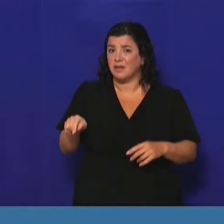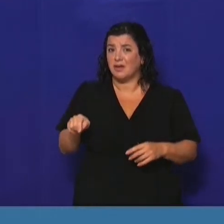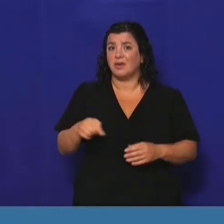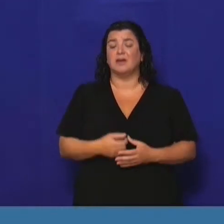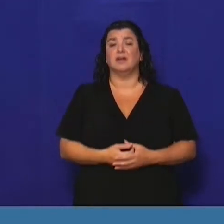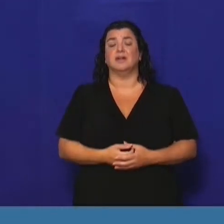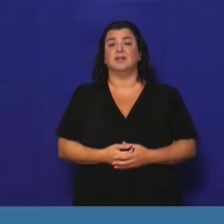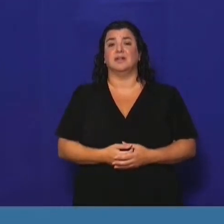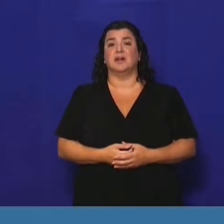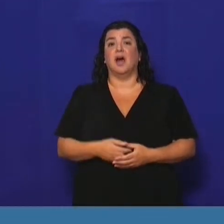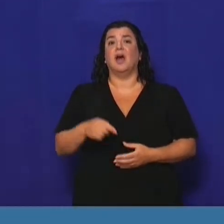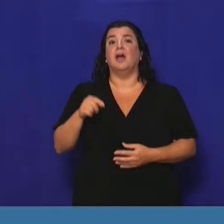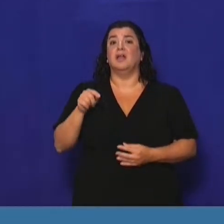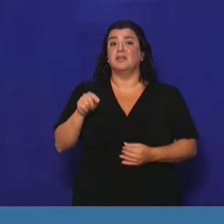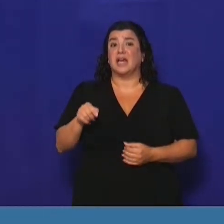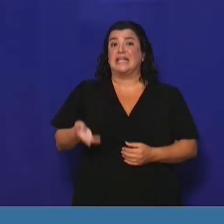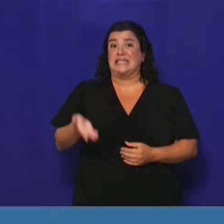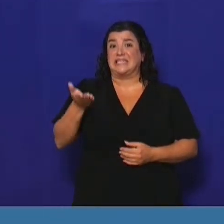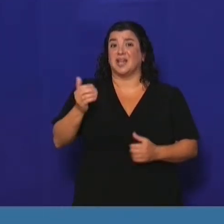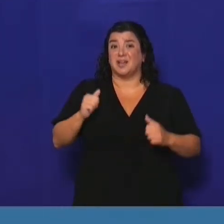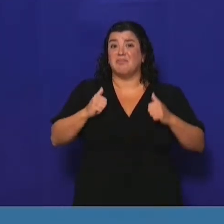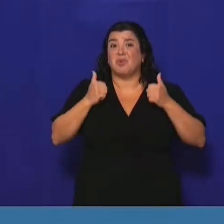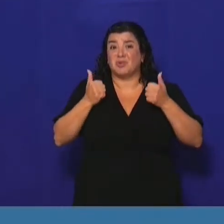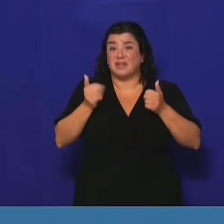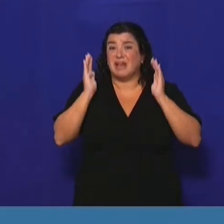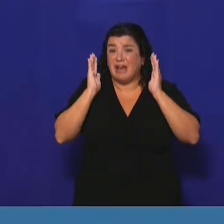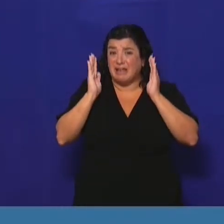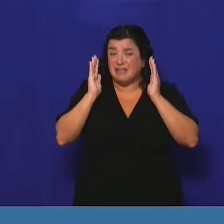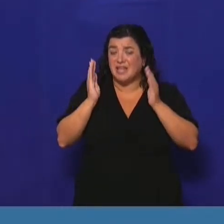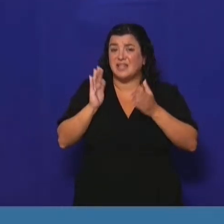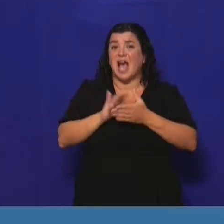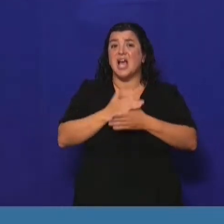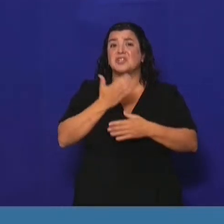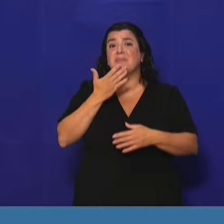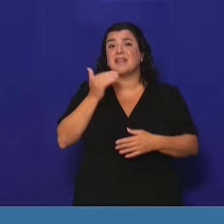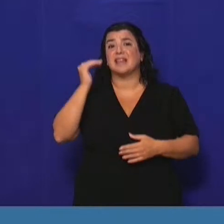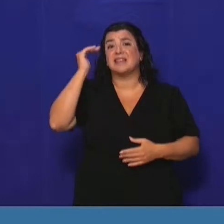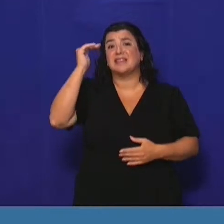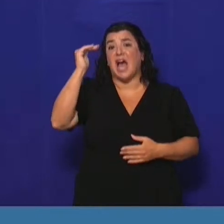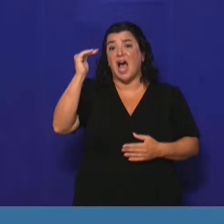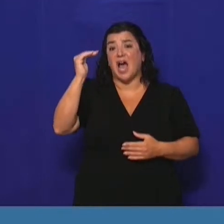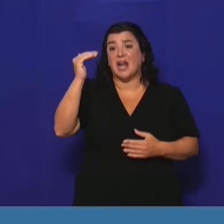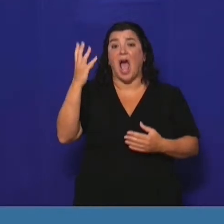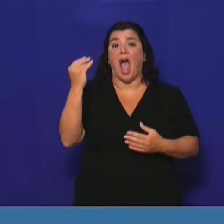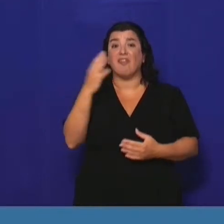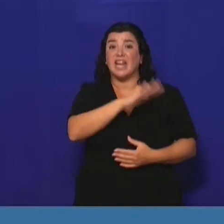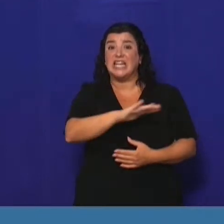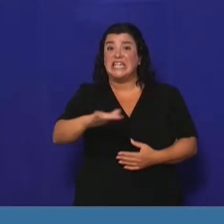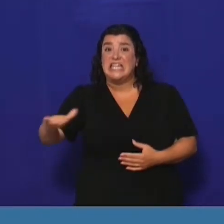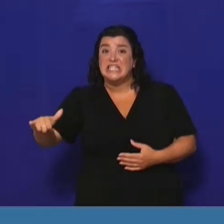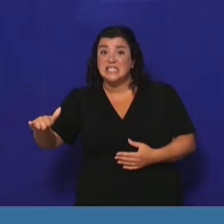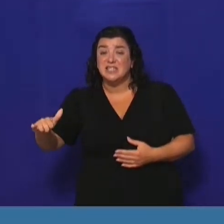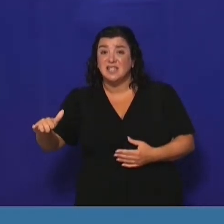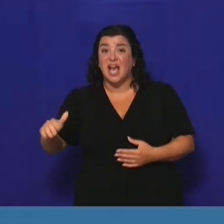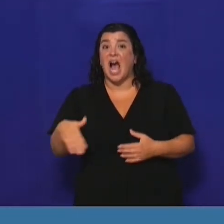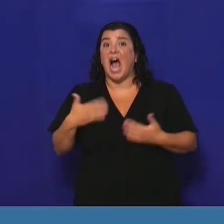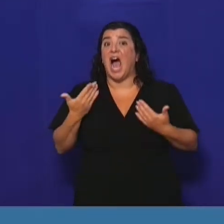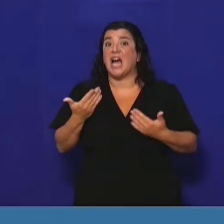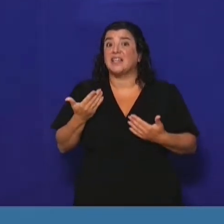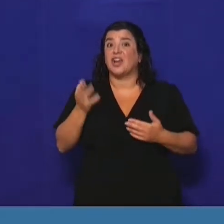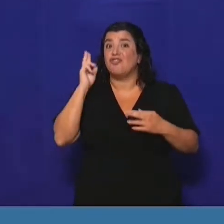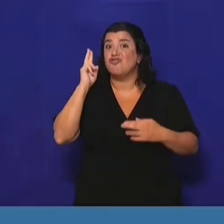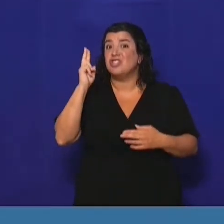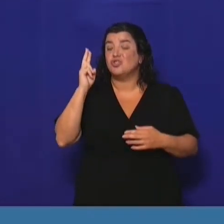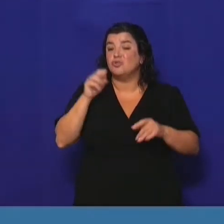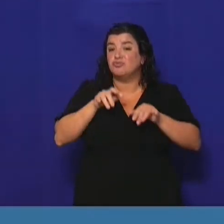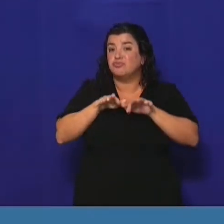iktar huma kritiċi għaliex inti meta għandek home jew numru ta' nies li huma flimkien hemmhekk għandek ċans ta' iktar firxa u